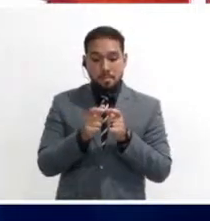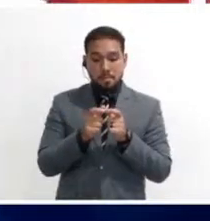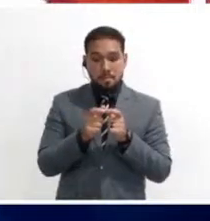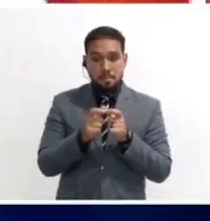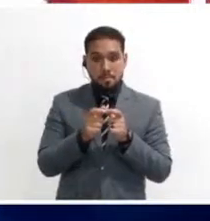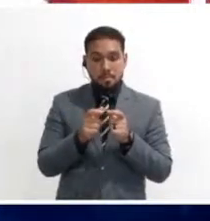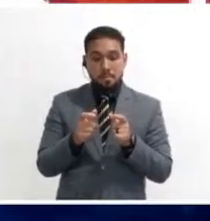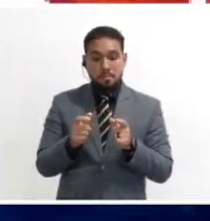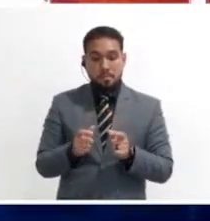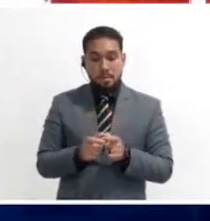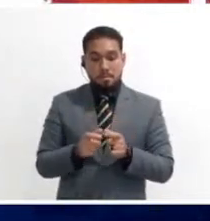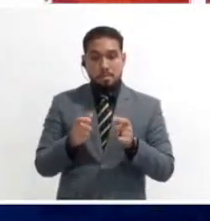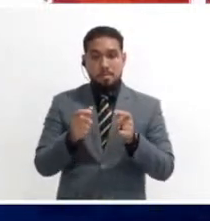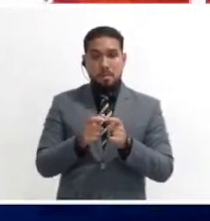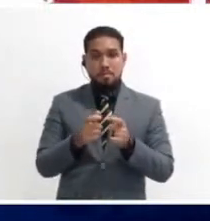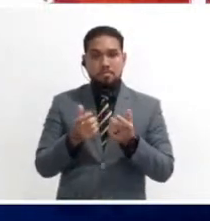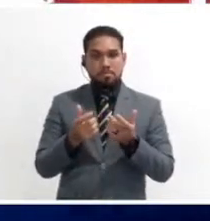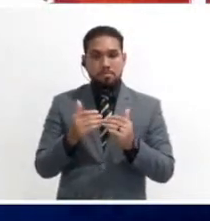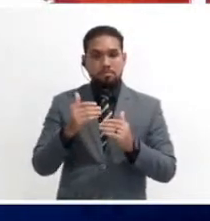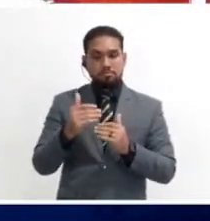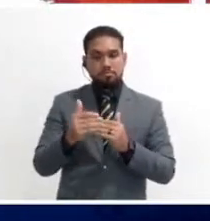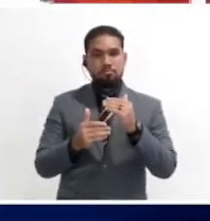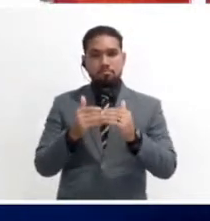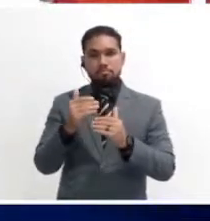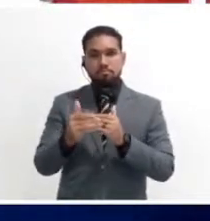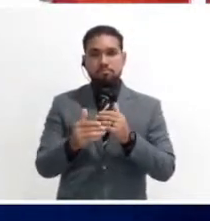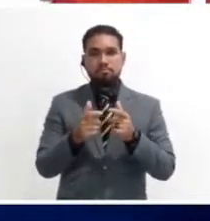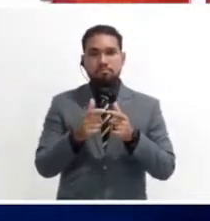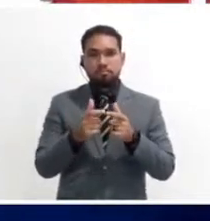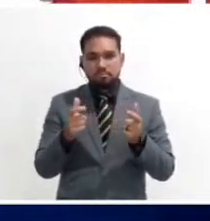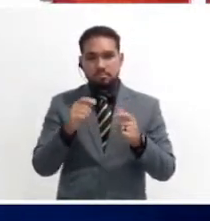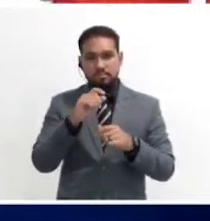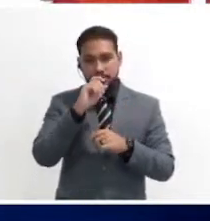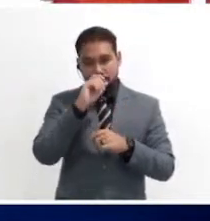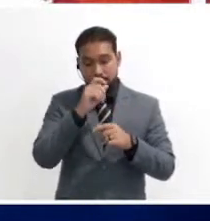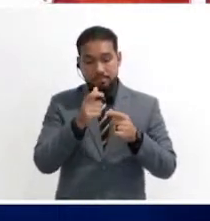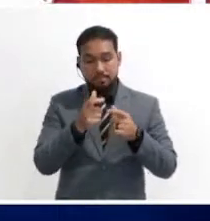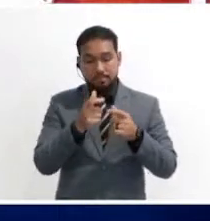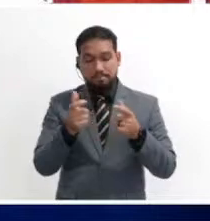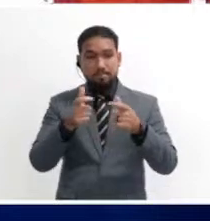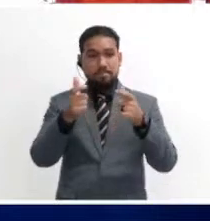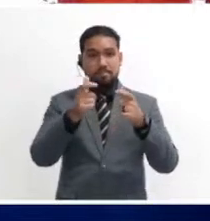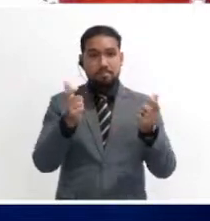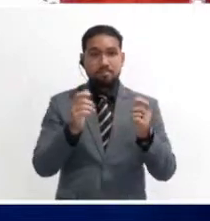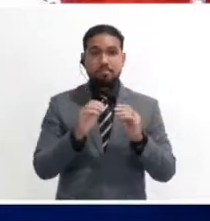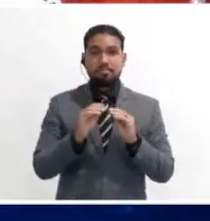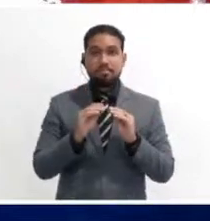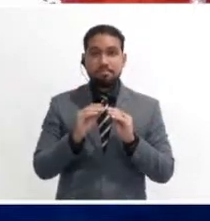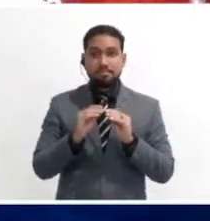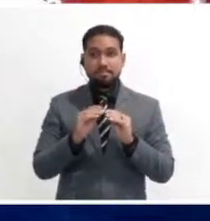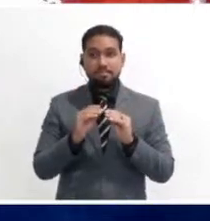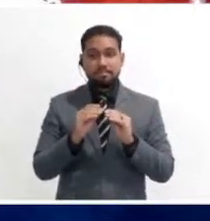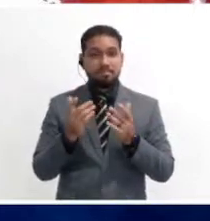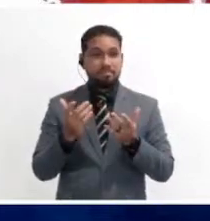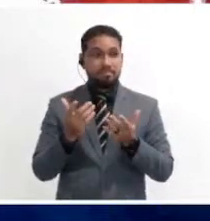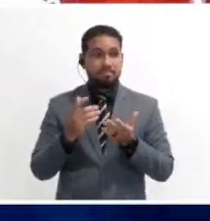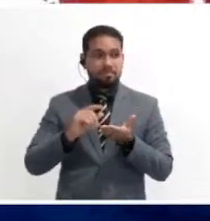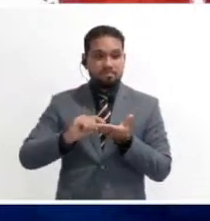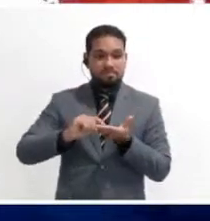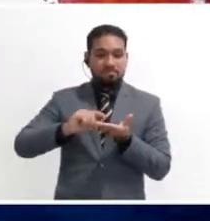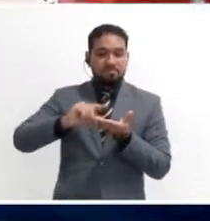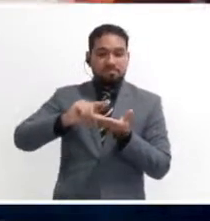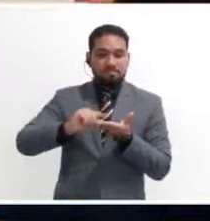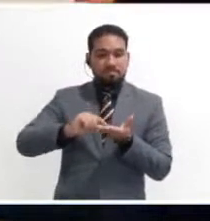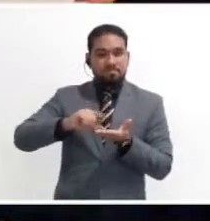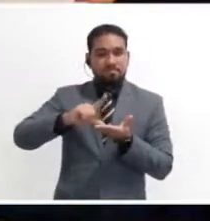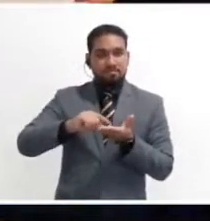parts, and fairly thick down to fairly thin parts, as shown